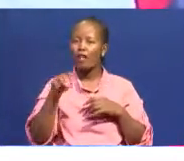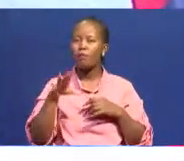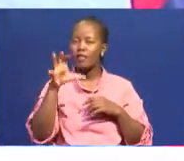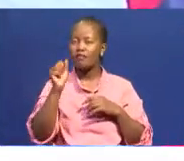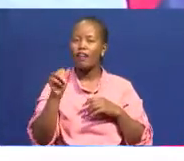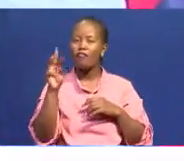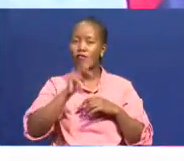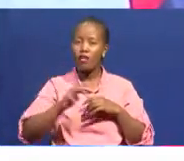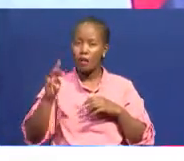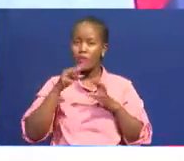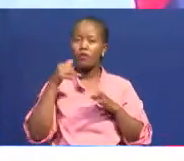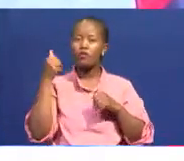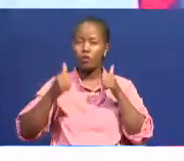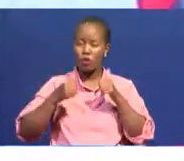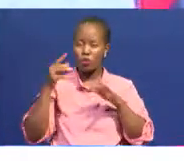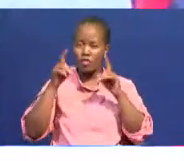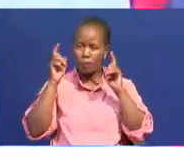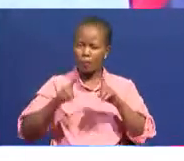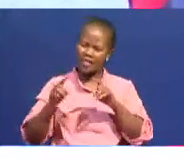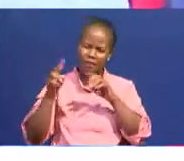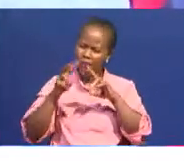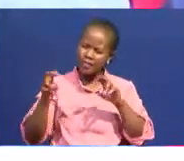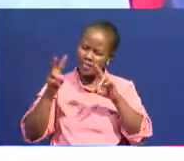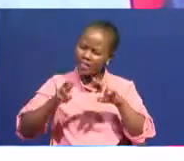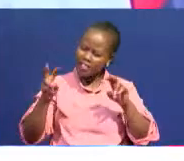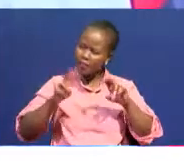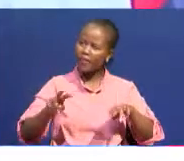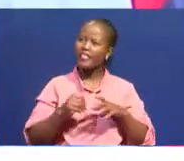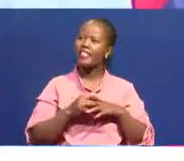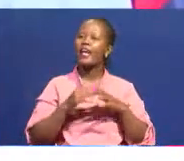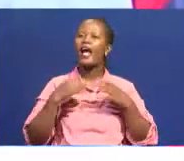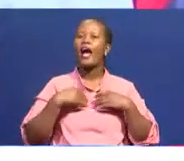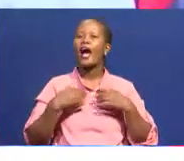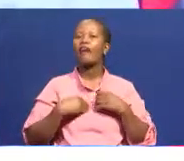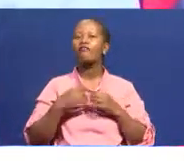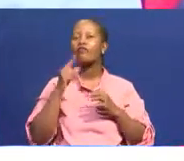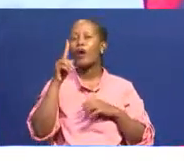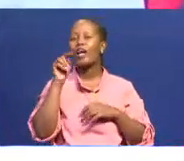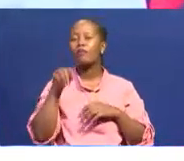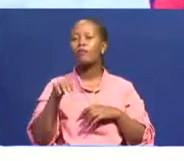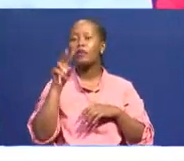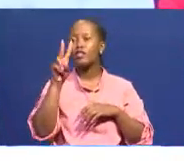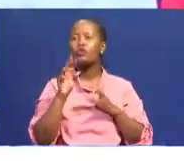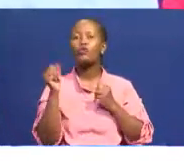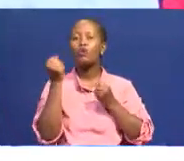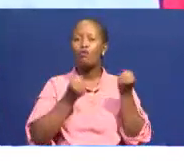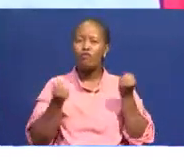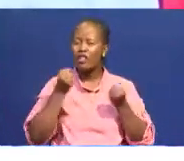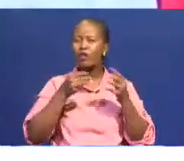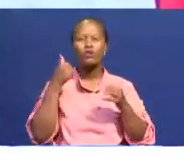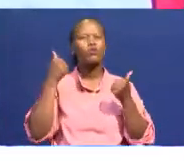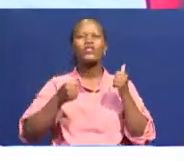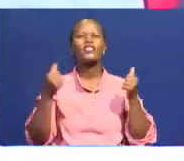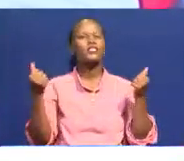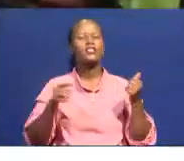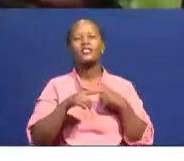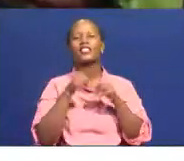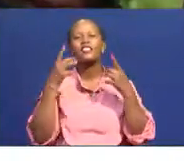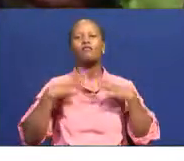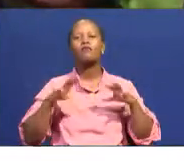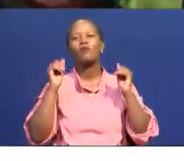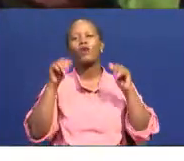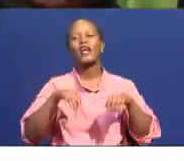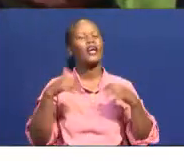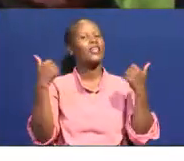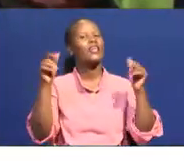1.5 million ambazo zinastahili kuenda inspection. Kwa hivyo tuko na gari 1.2 million ambazo zinaweza ua watu anytime kwa barabara zetu.